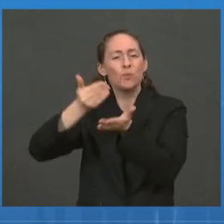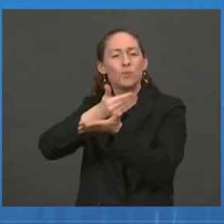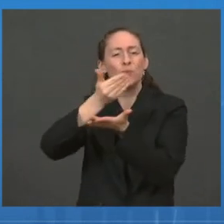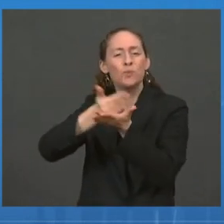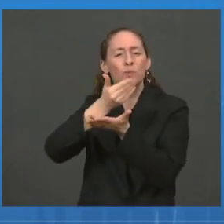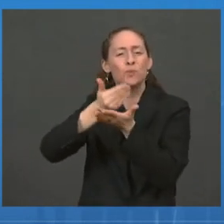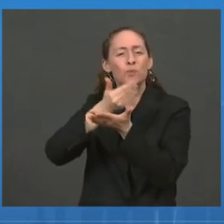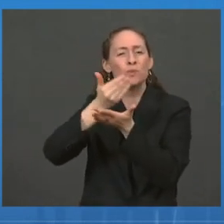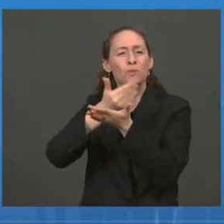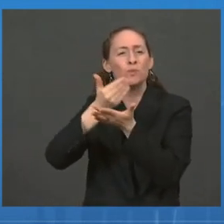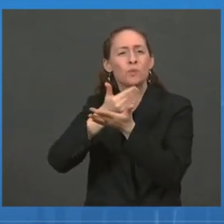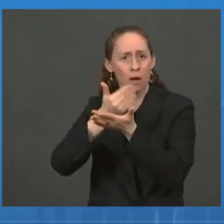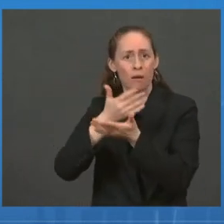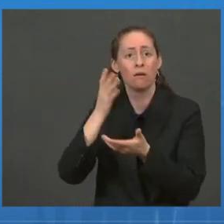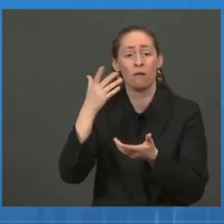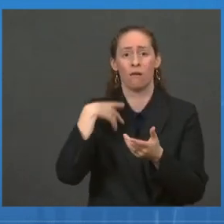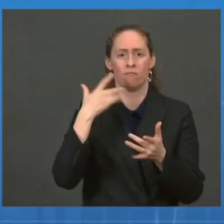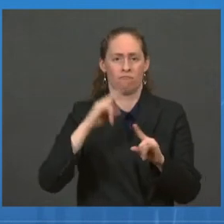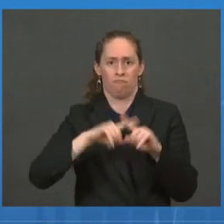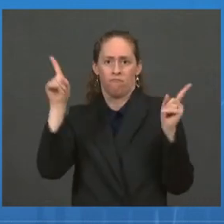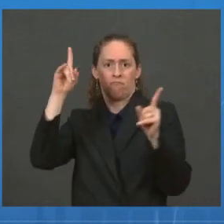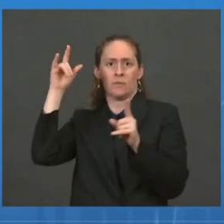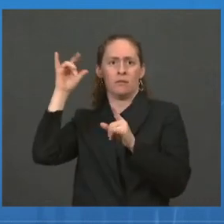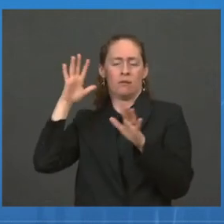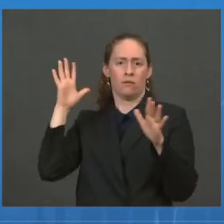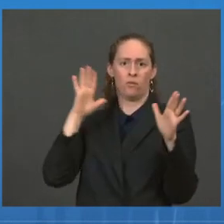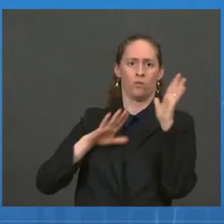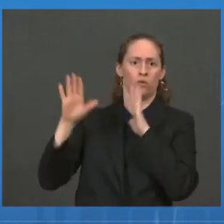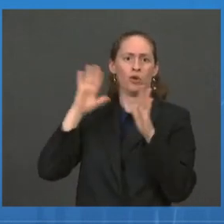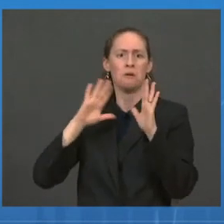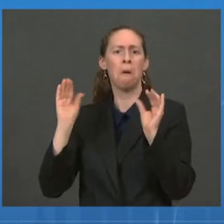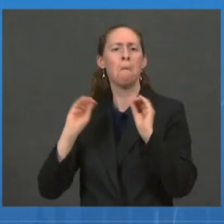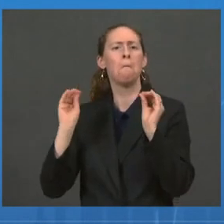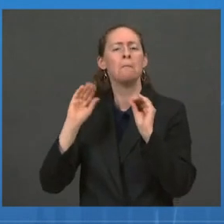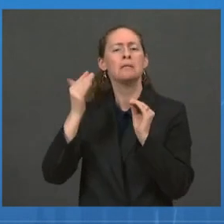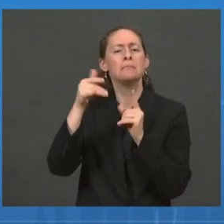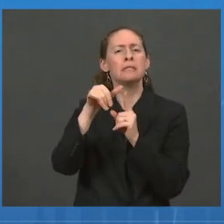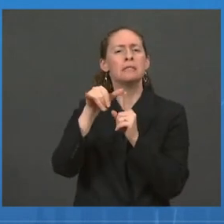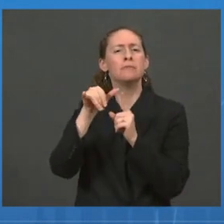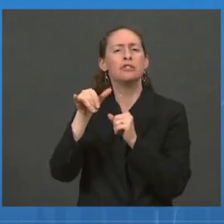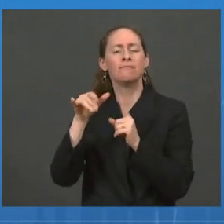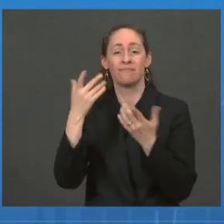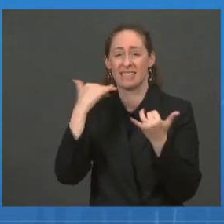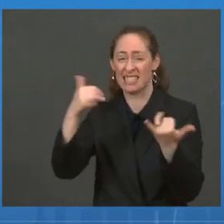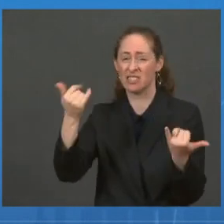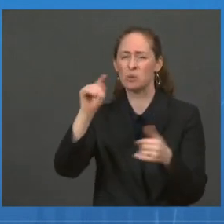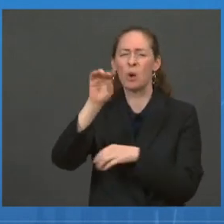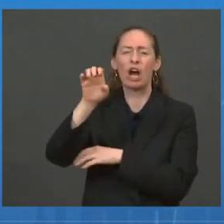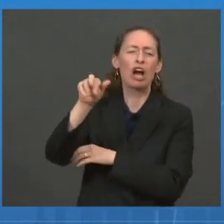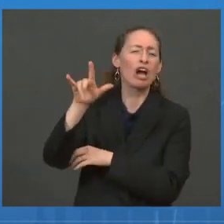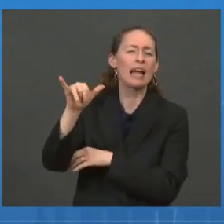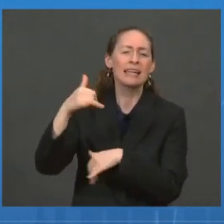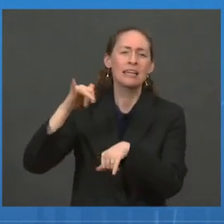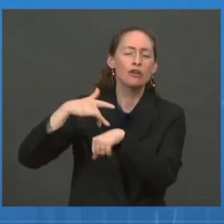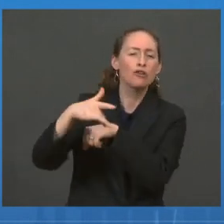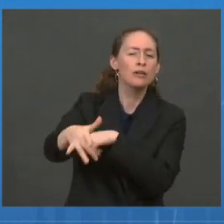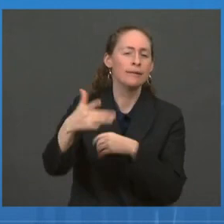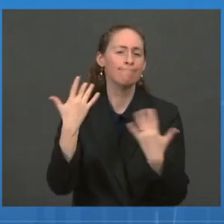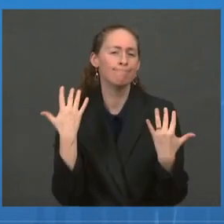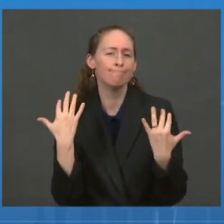we do not know and it is too early to tell next slide and final slide how do we address